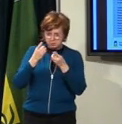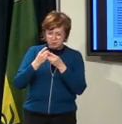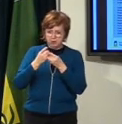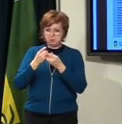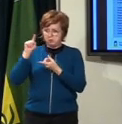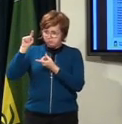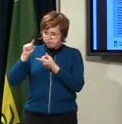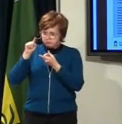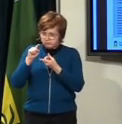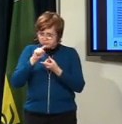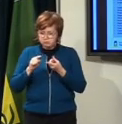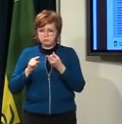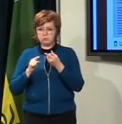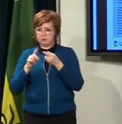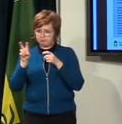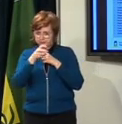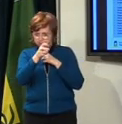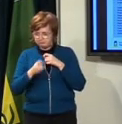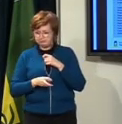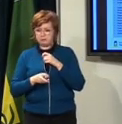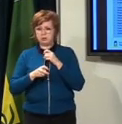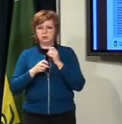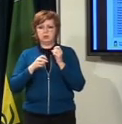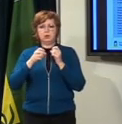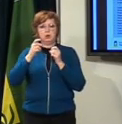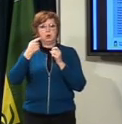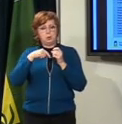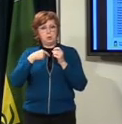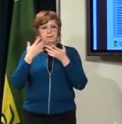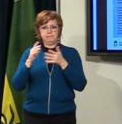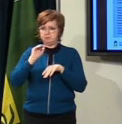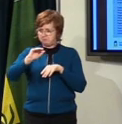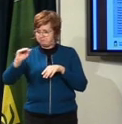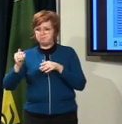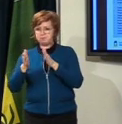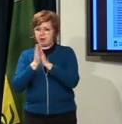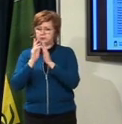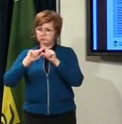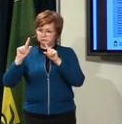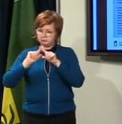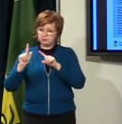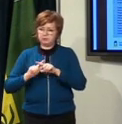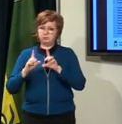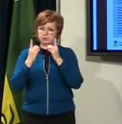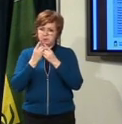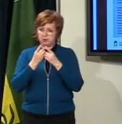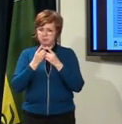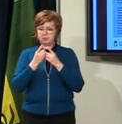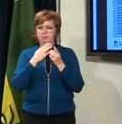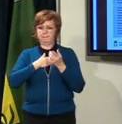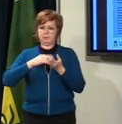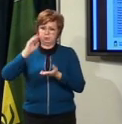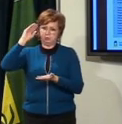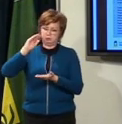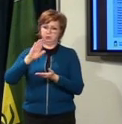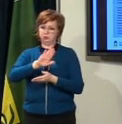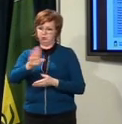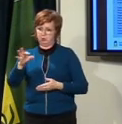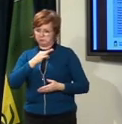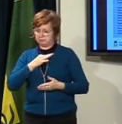become available by doing that in terms of the number and also the skill set. And that allowed us to basically